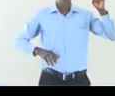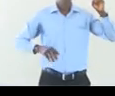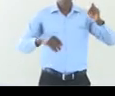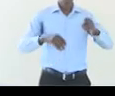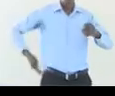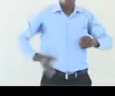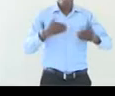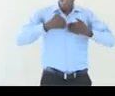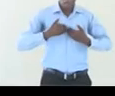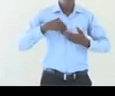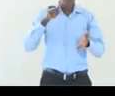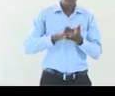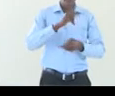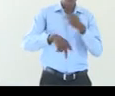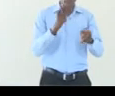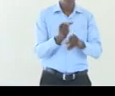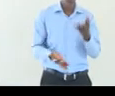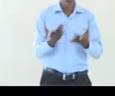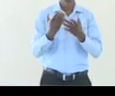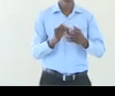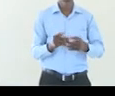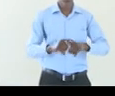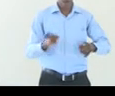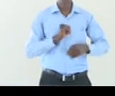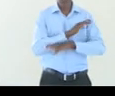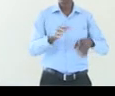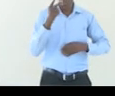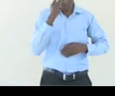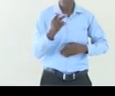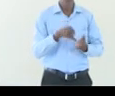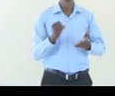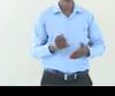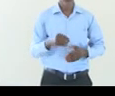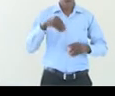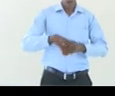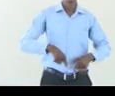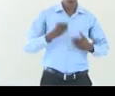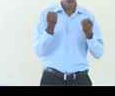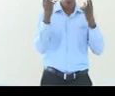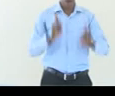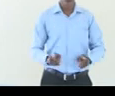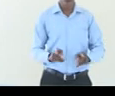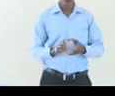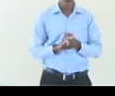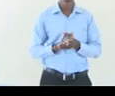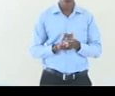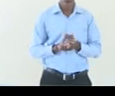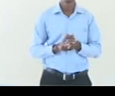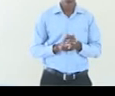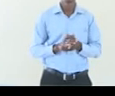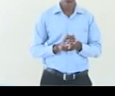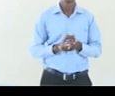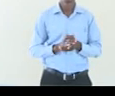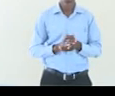To read the gospel of its transforming influence. Many people have the tendency to reduce the message of Christ to